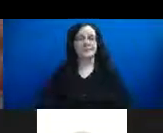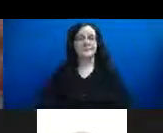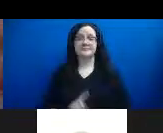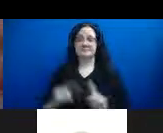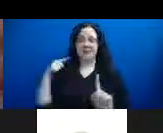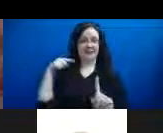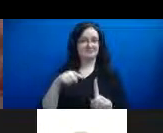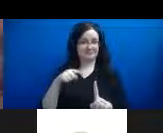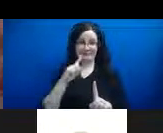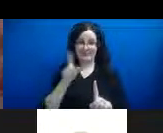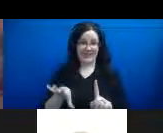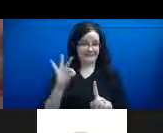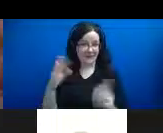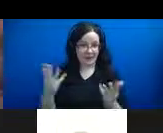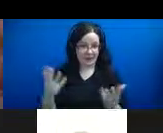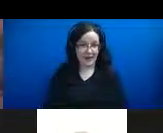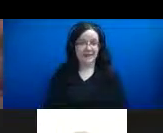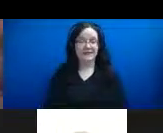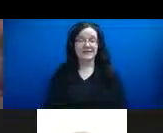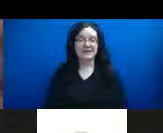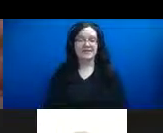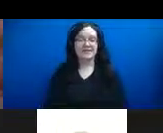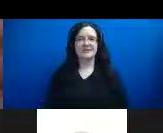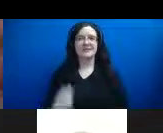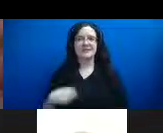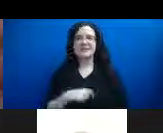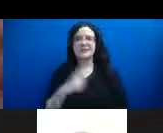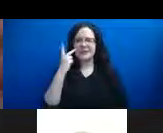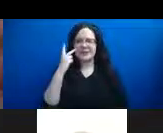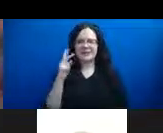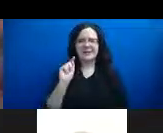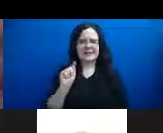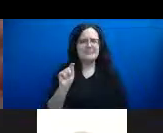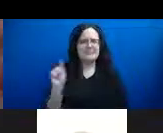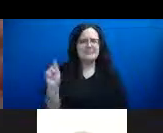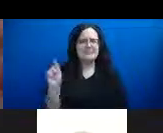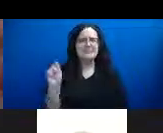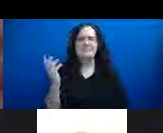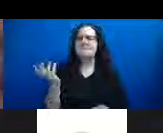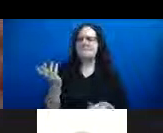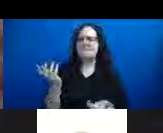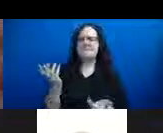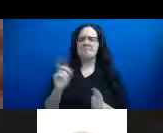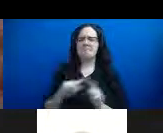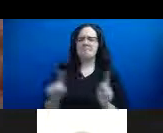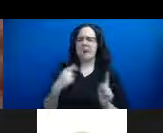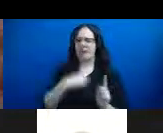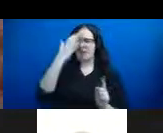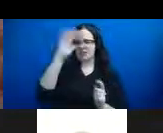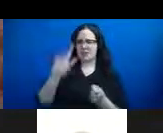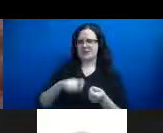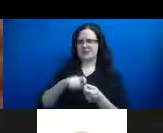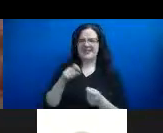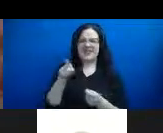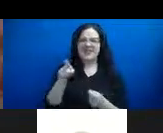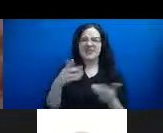we're finding is we're seeing these things, but we don't necessarily know what it means specifically to what we